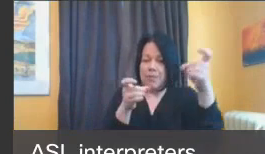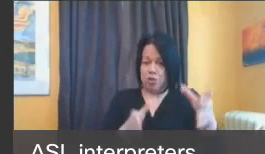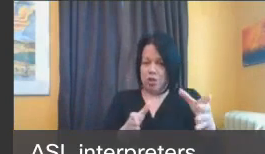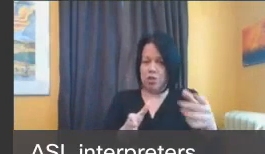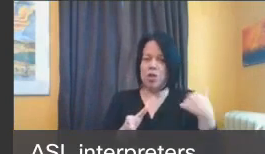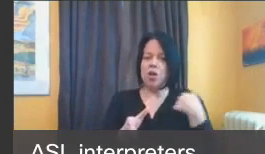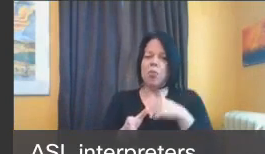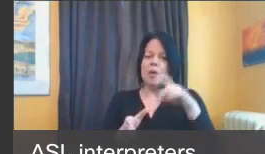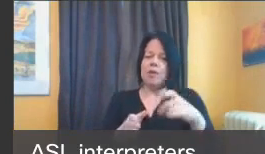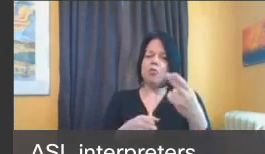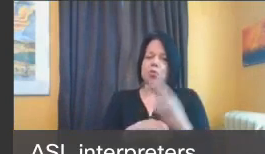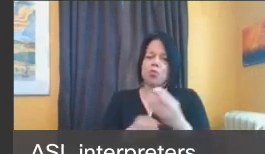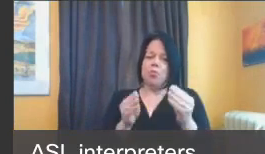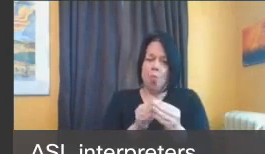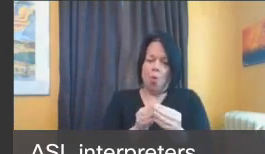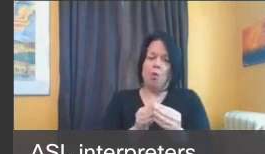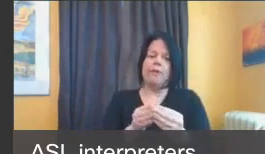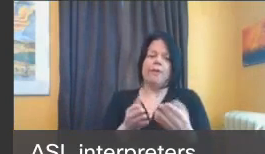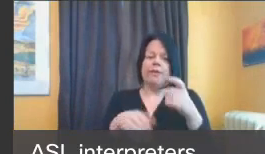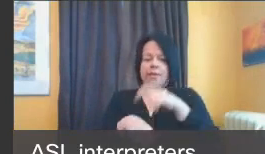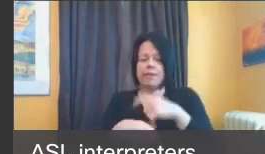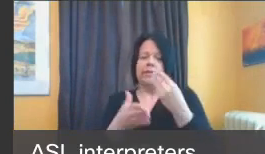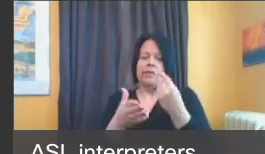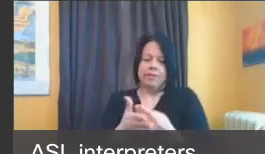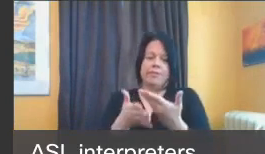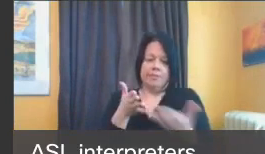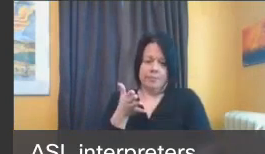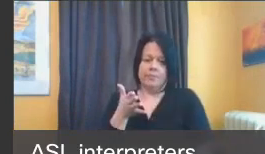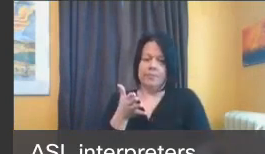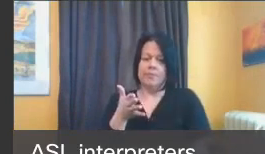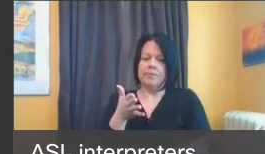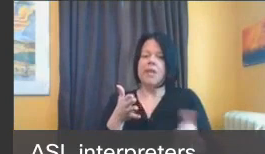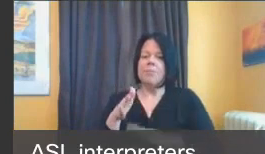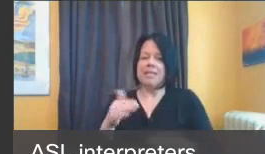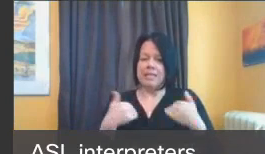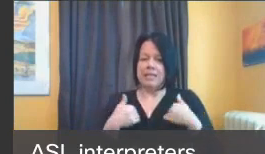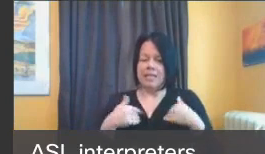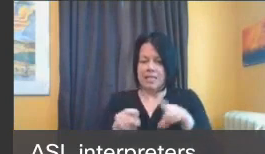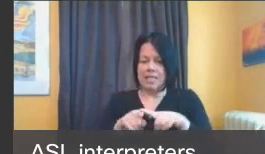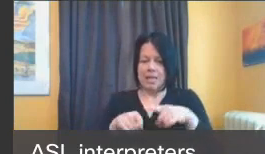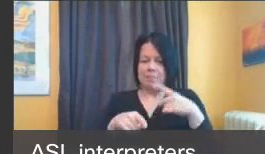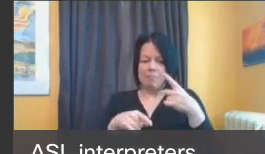expend more resources really in order to basically have the same level of